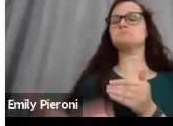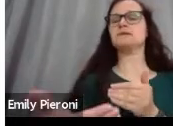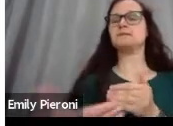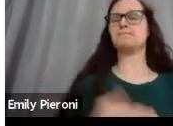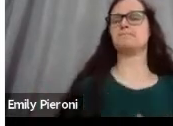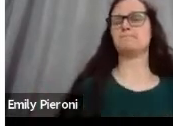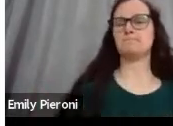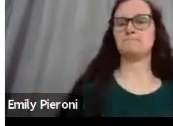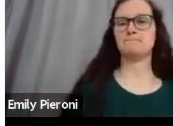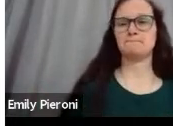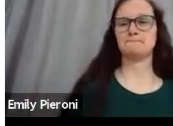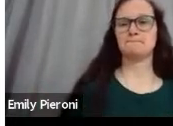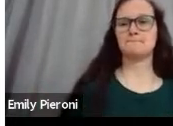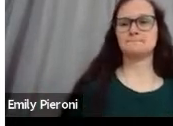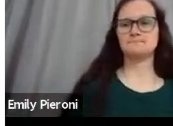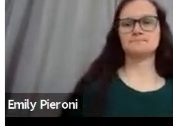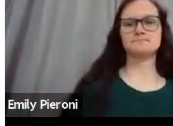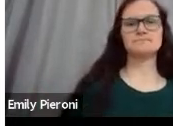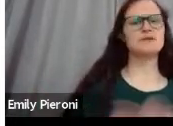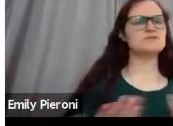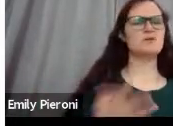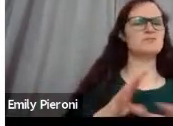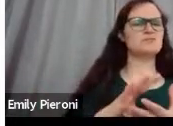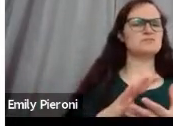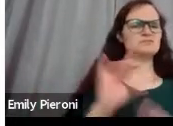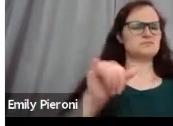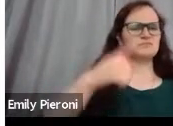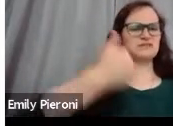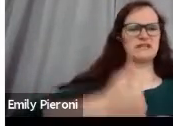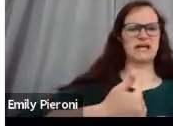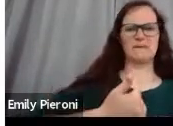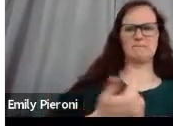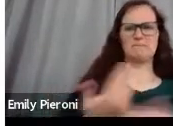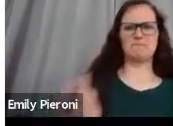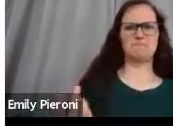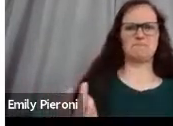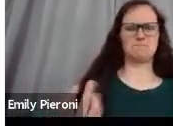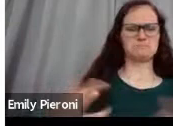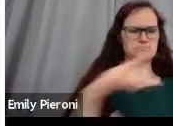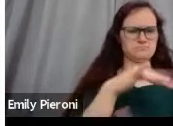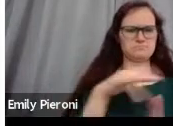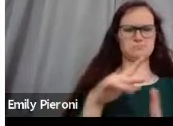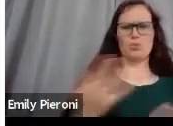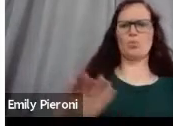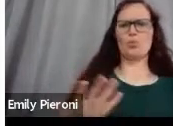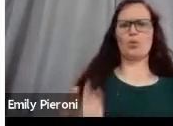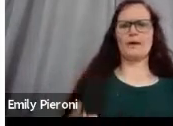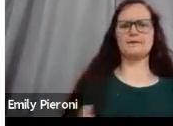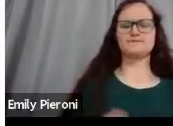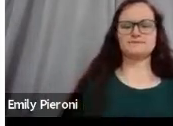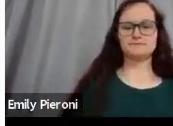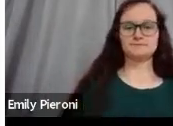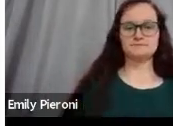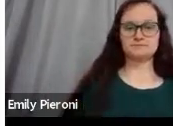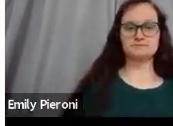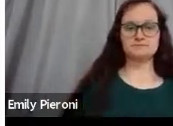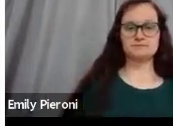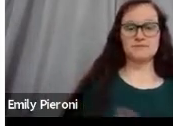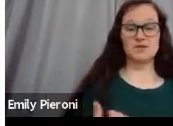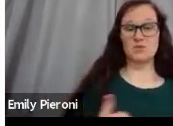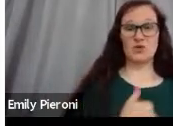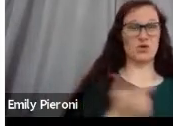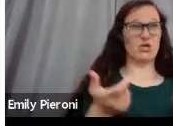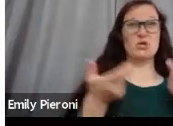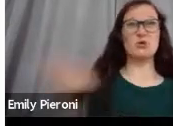So what is the setting? We've got a huge setting here because we are a multi-jurisdictional watershed